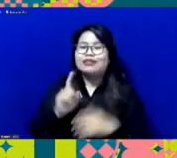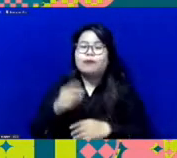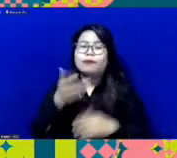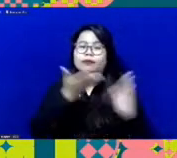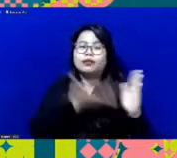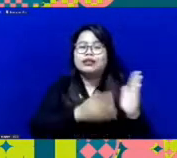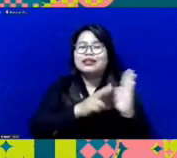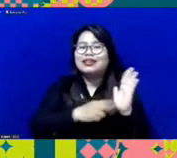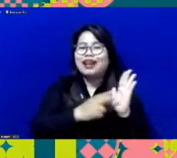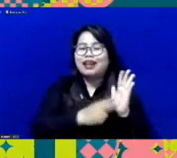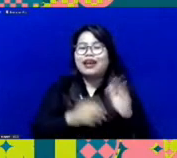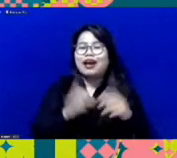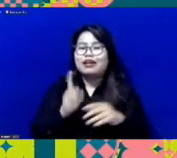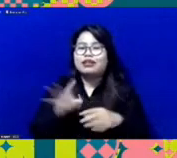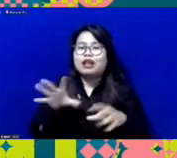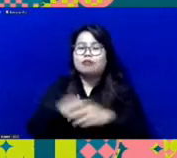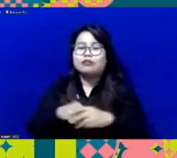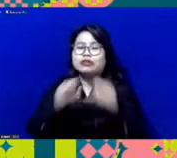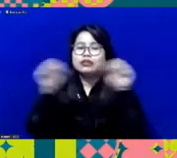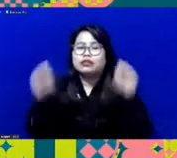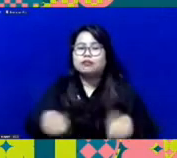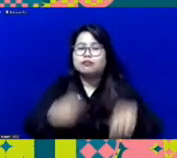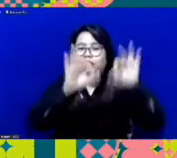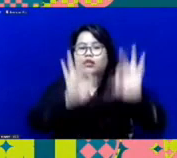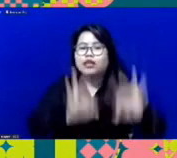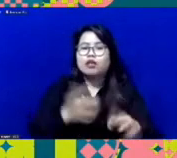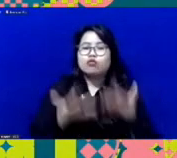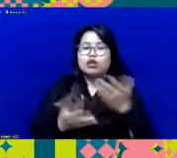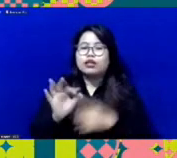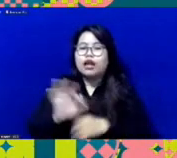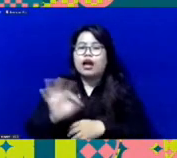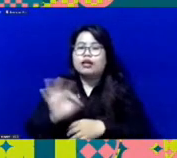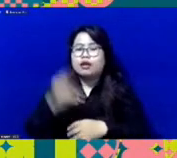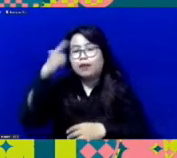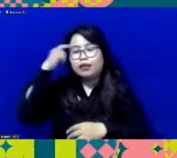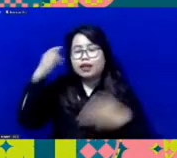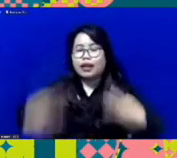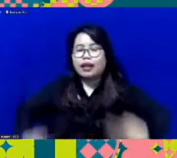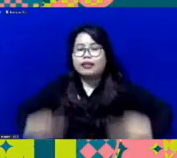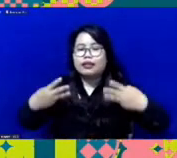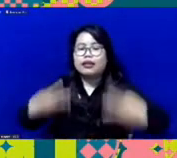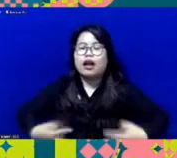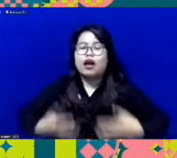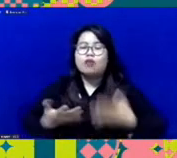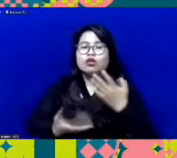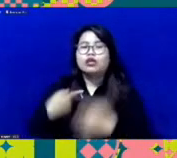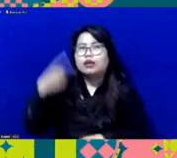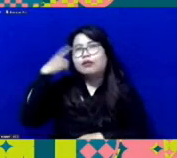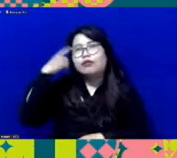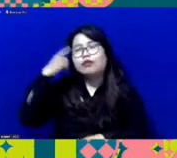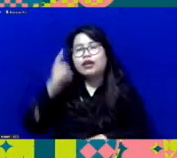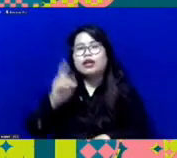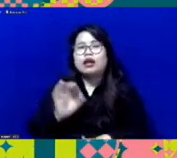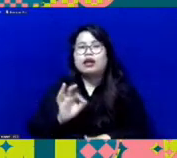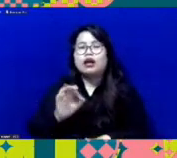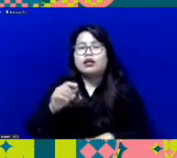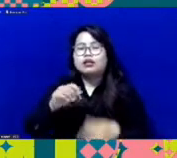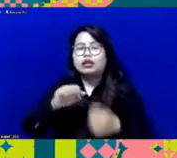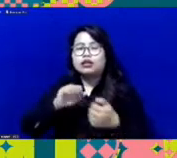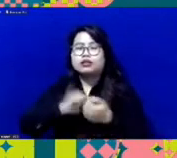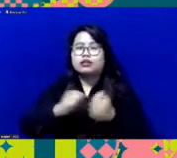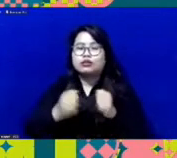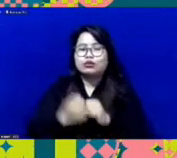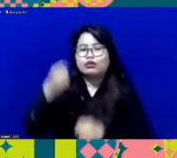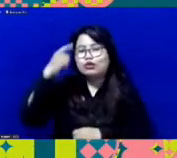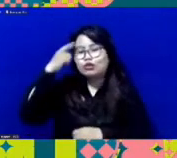have ethics. And at that time we were taught to have case studies on, you know, moral dilemmas, social dilemmas, when you are faced